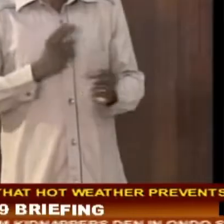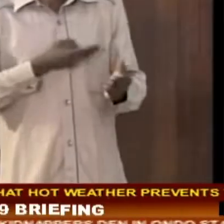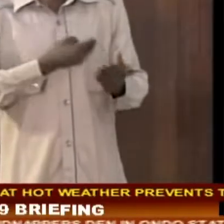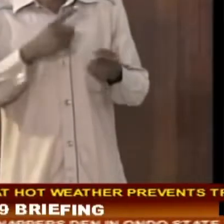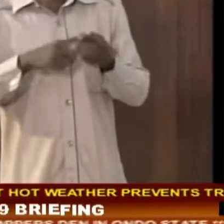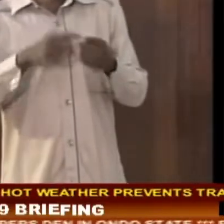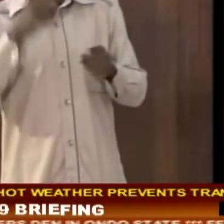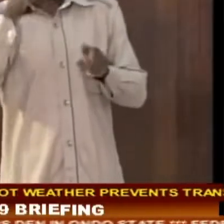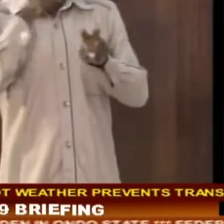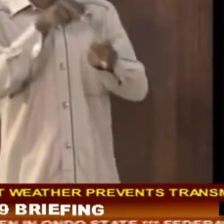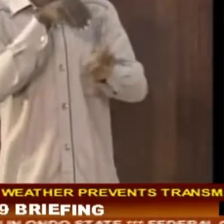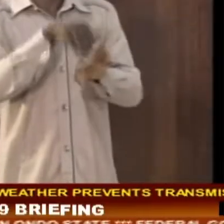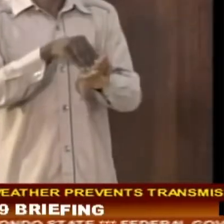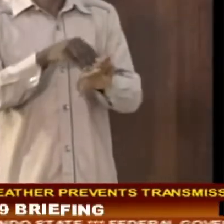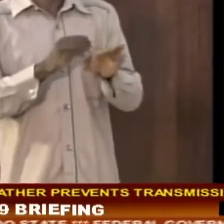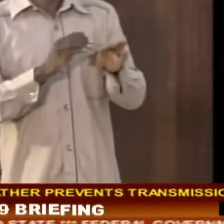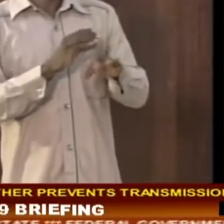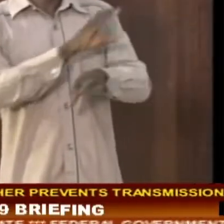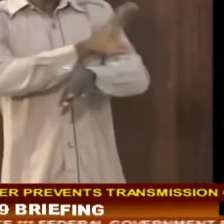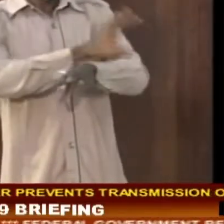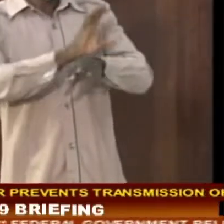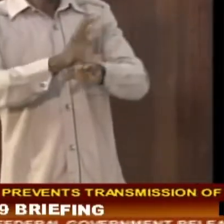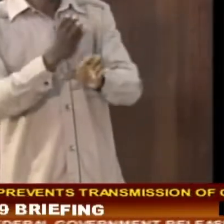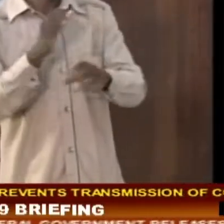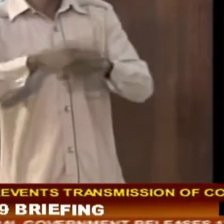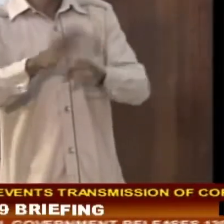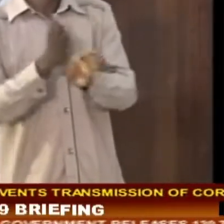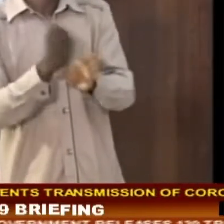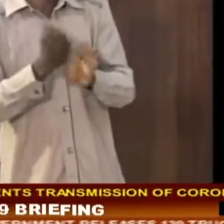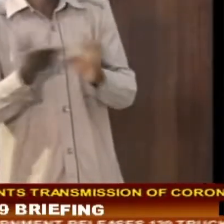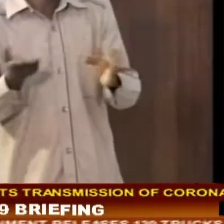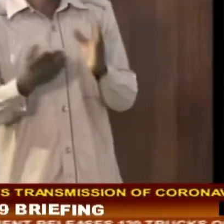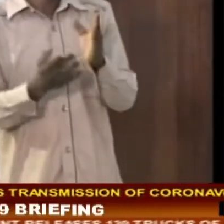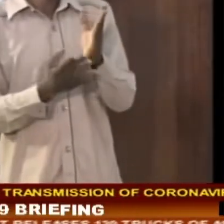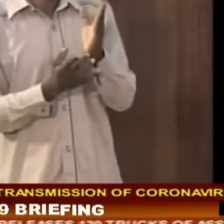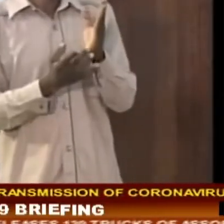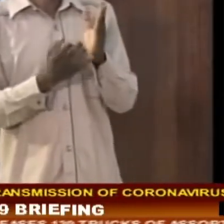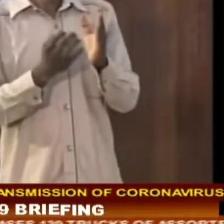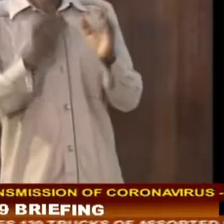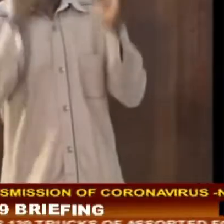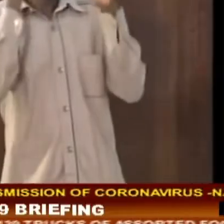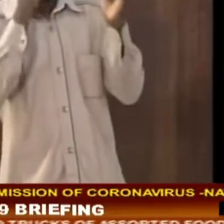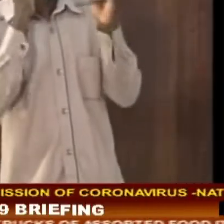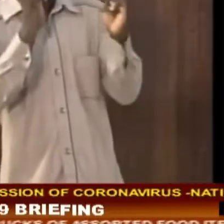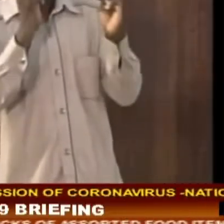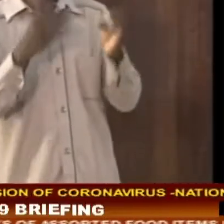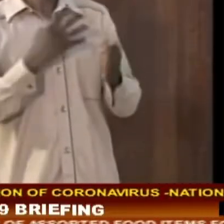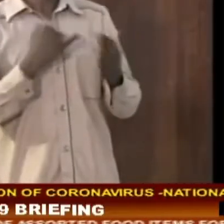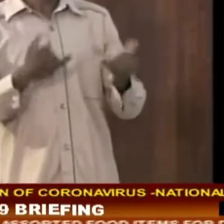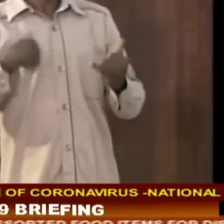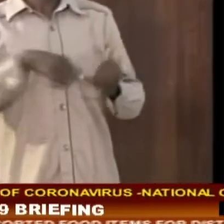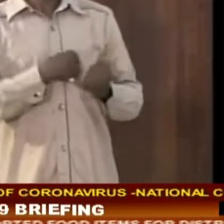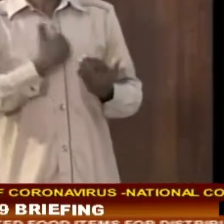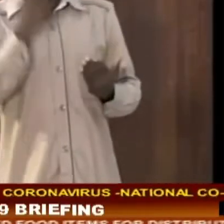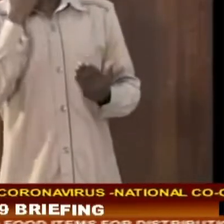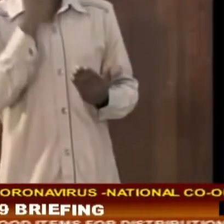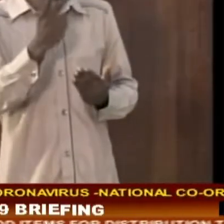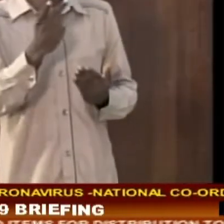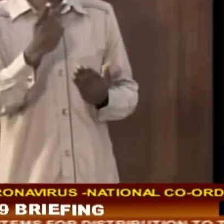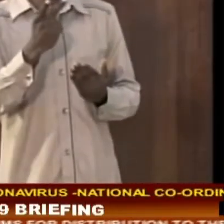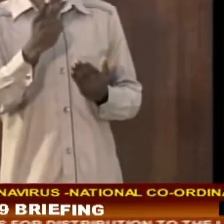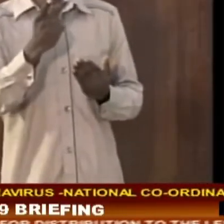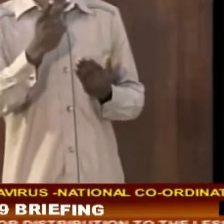the E education strategy but of course with this we have seen a lot we've seen a lot of